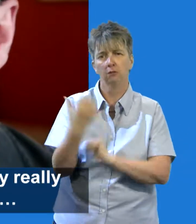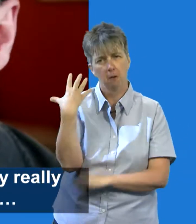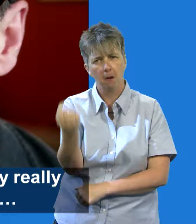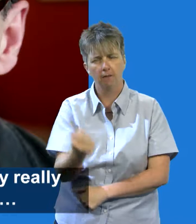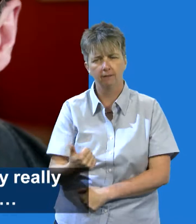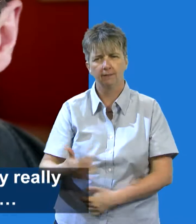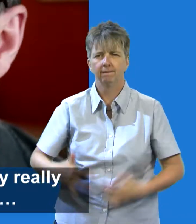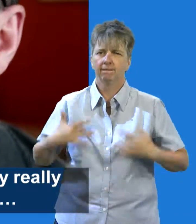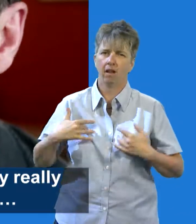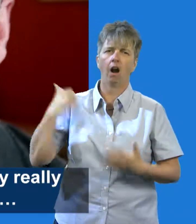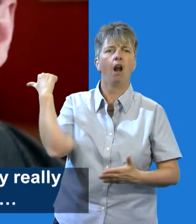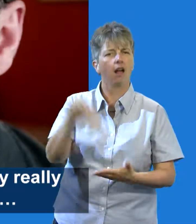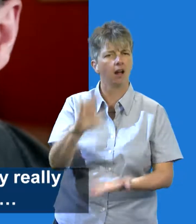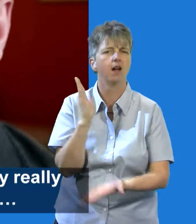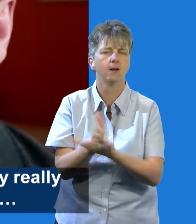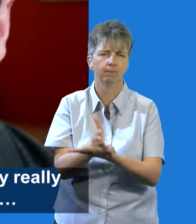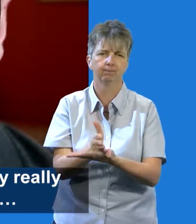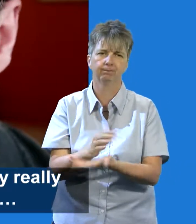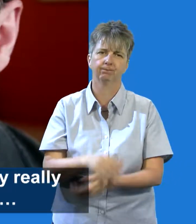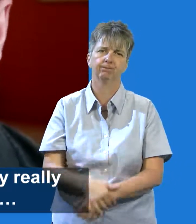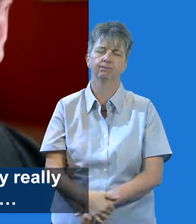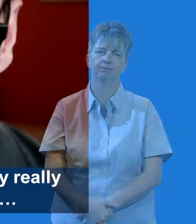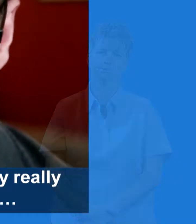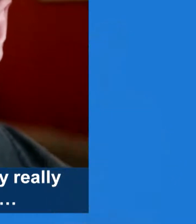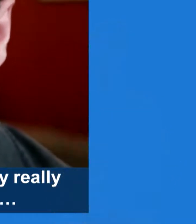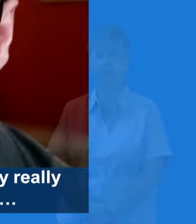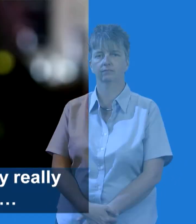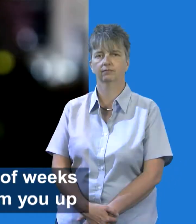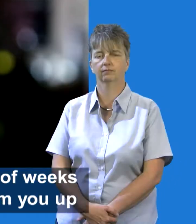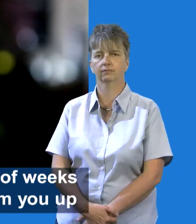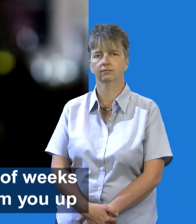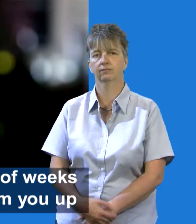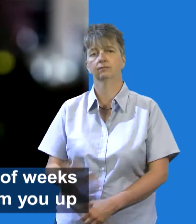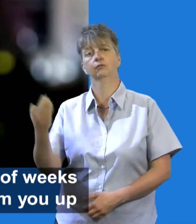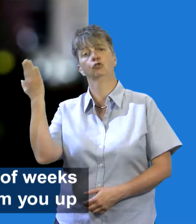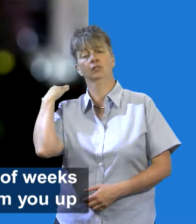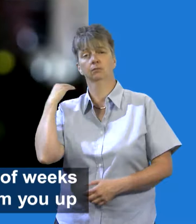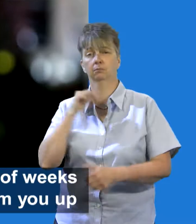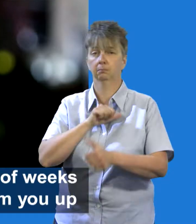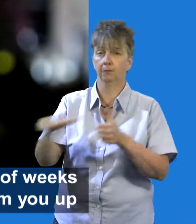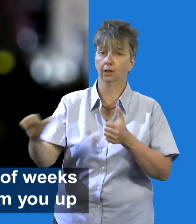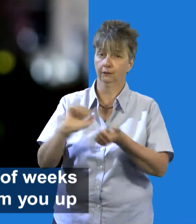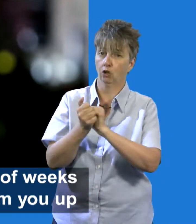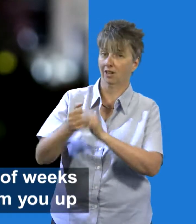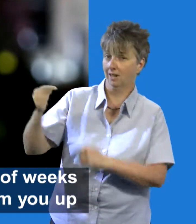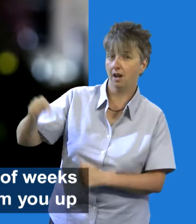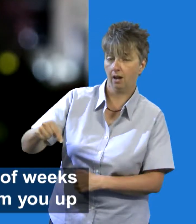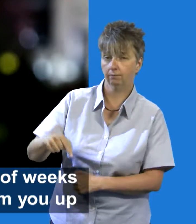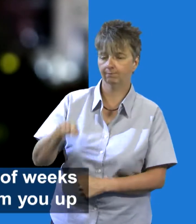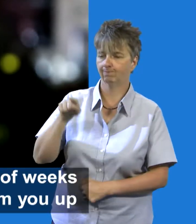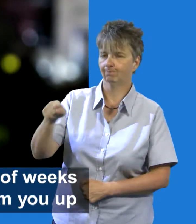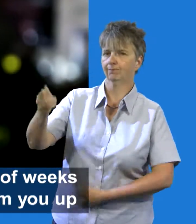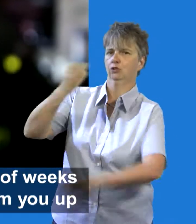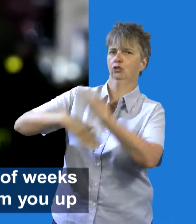lucky to have so many really good friends. Yeah, I really do. My best friend was